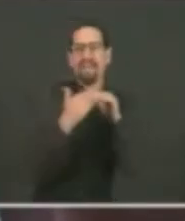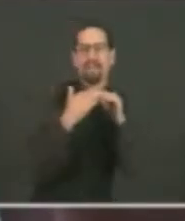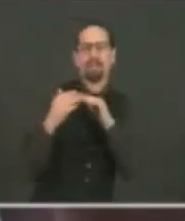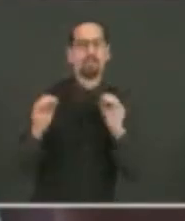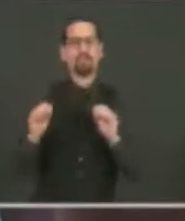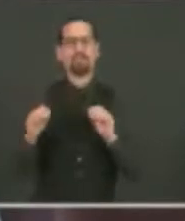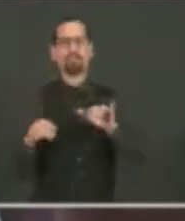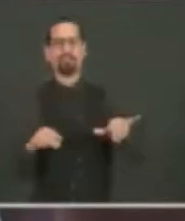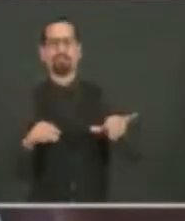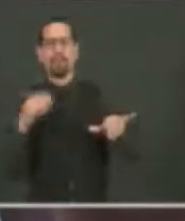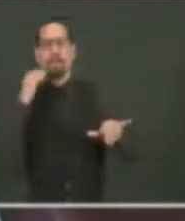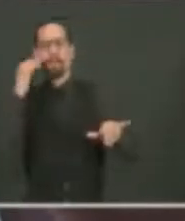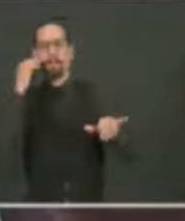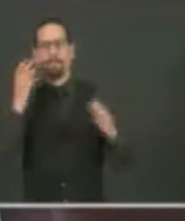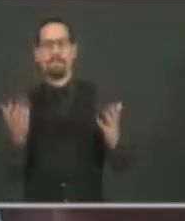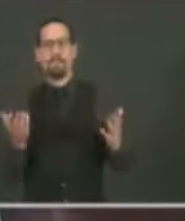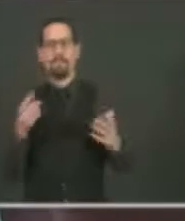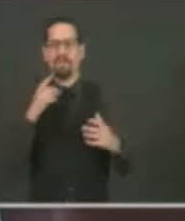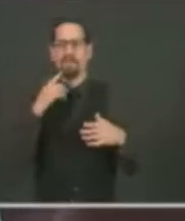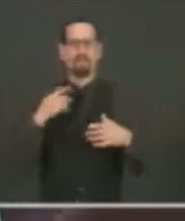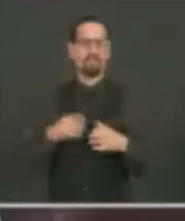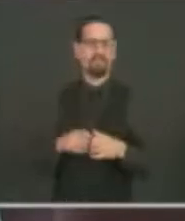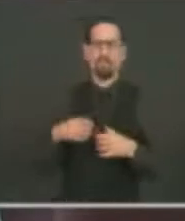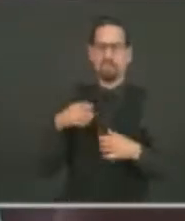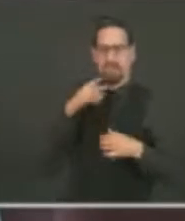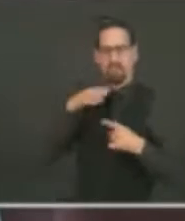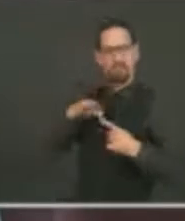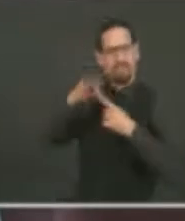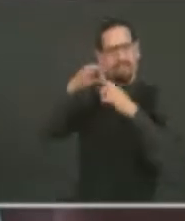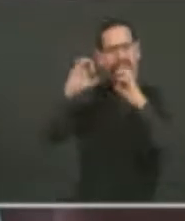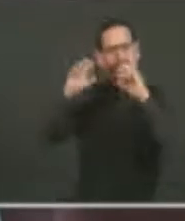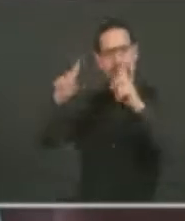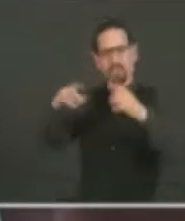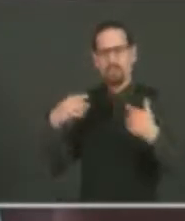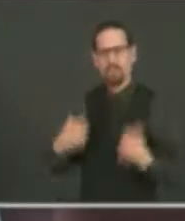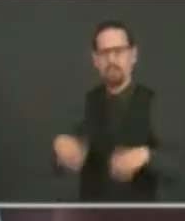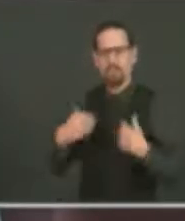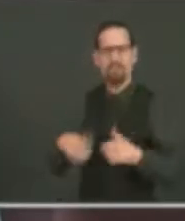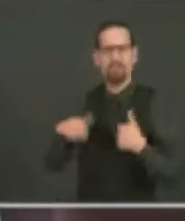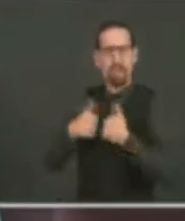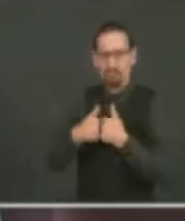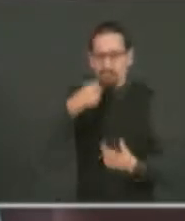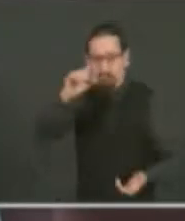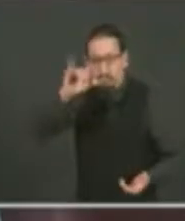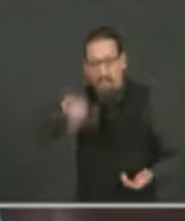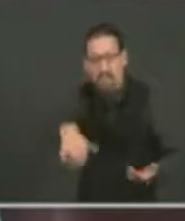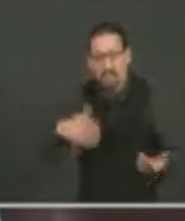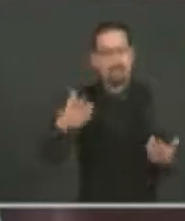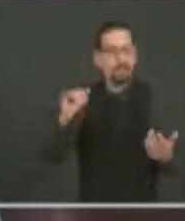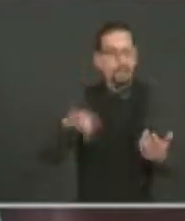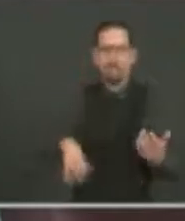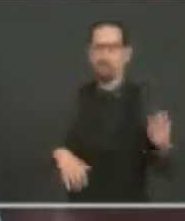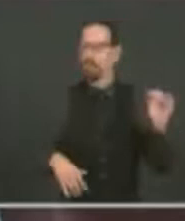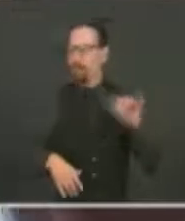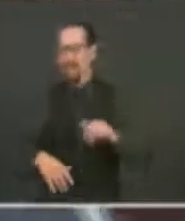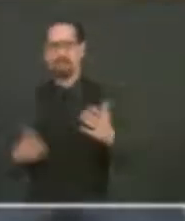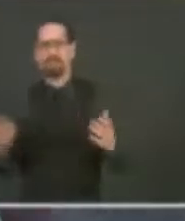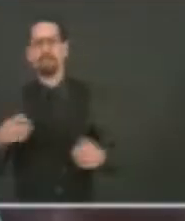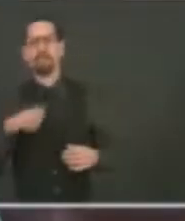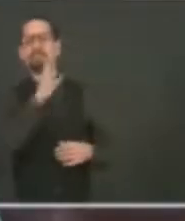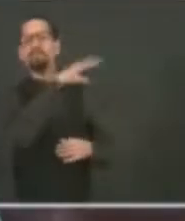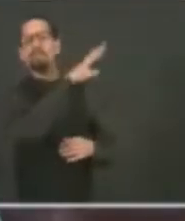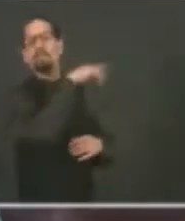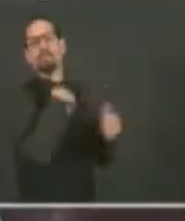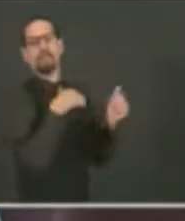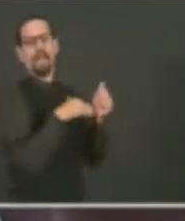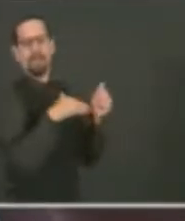tough. Multi-language learners, poor kids. This he's been waiting for a while. For the doctor, I'm sorry? Last two mic.